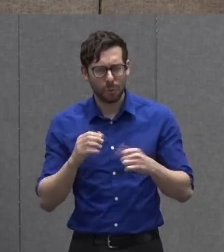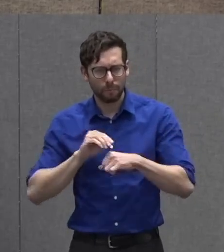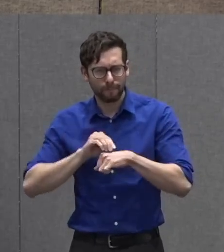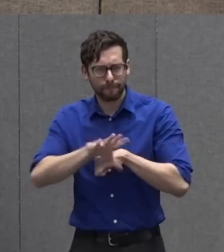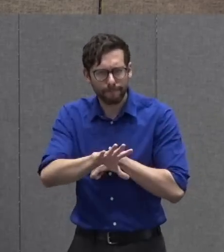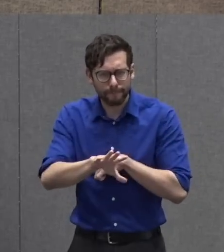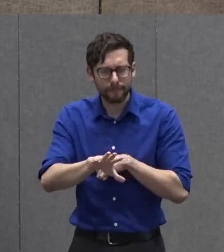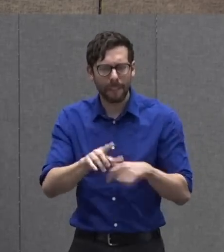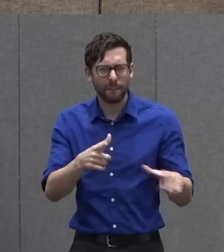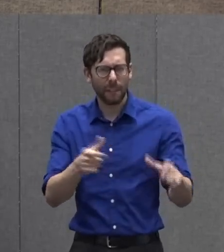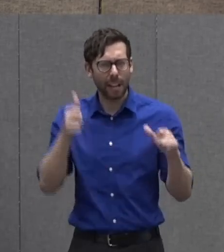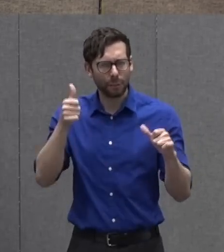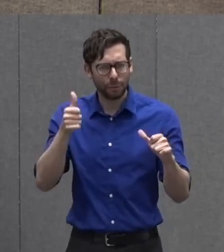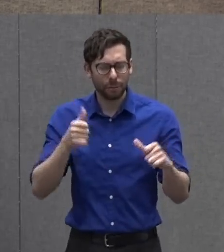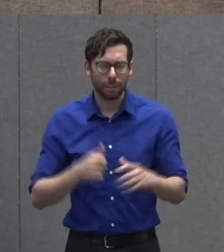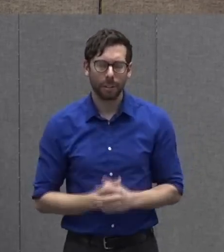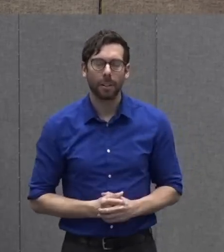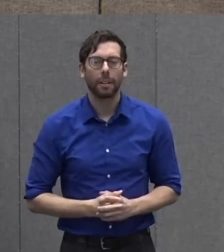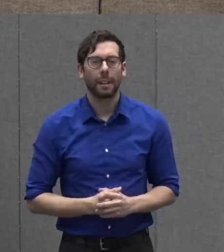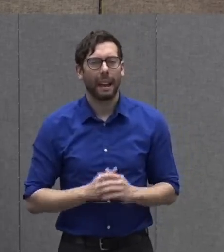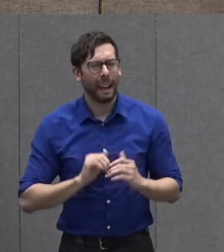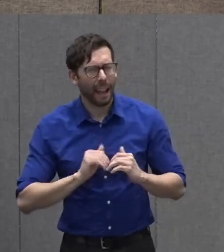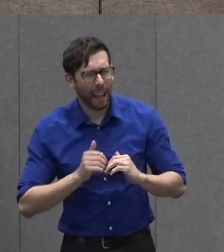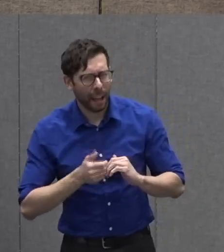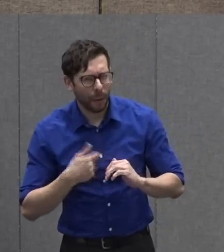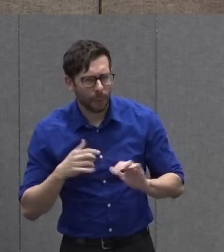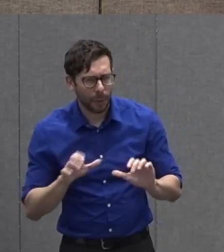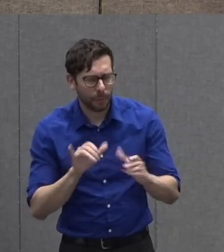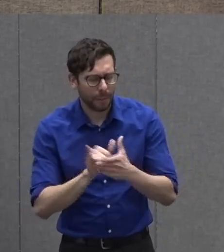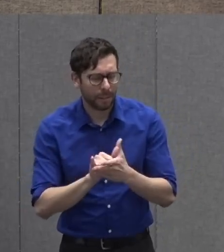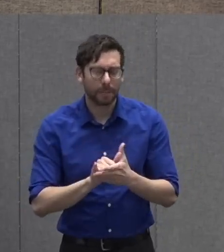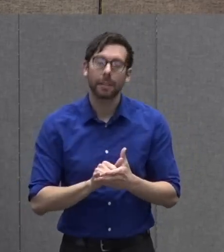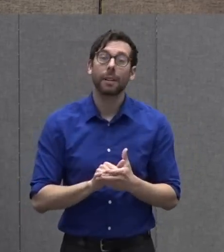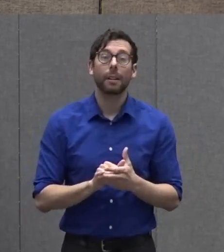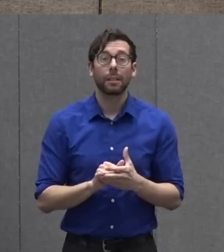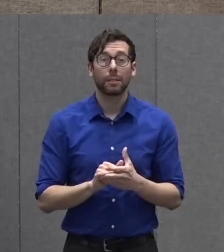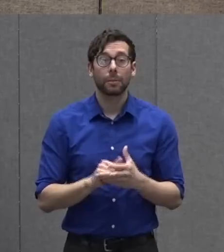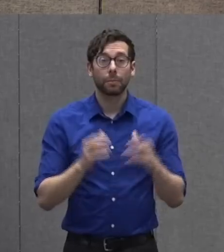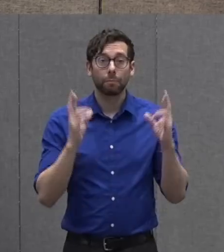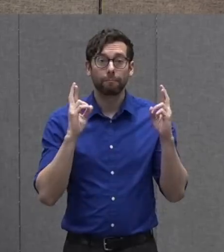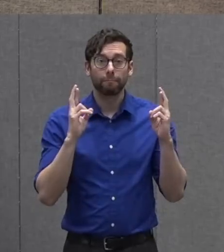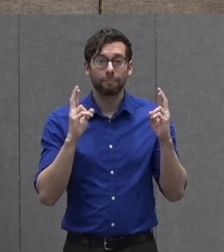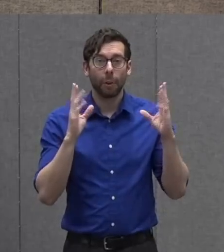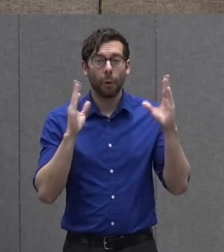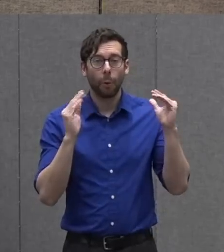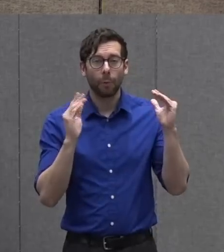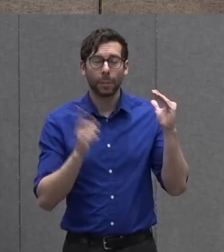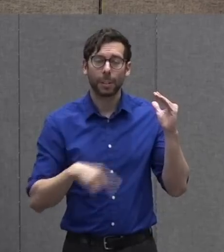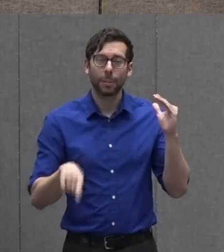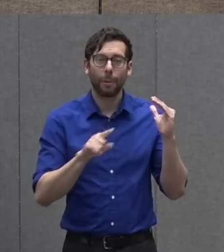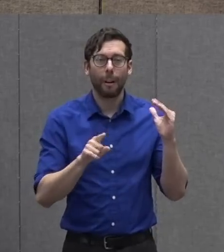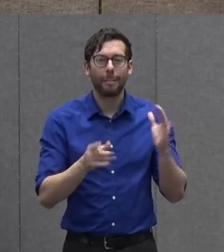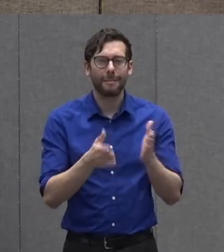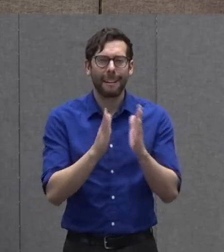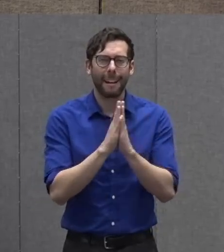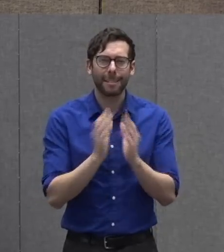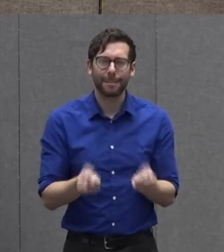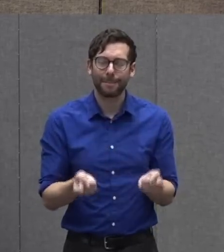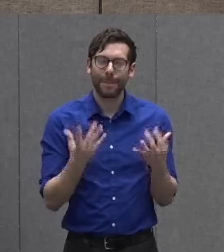So I hope you're asking all sorts of questions as we're exploring today. So a push and a pull